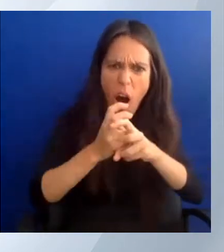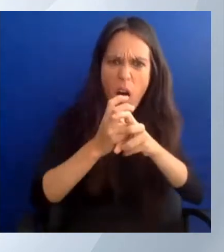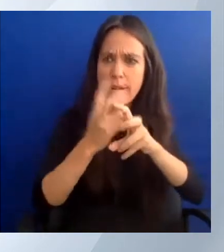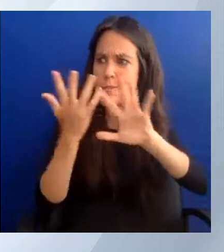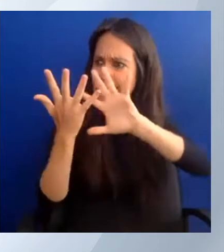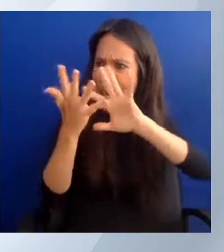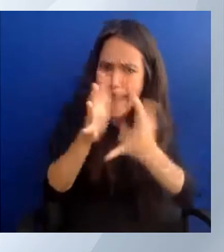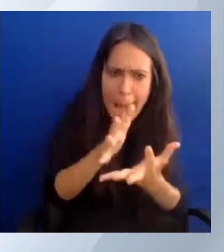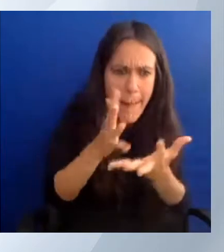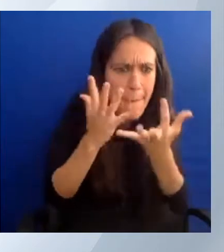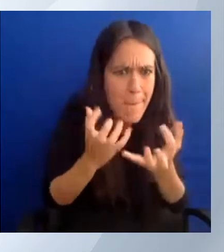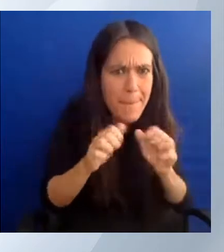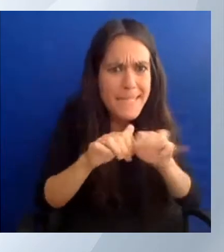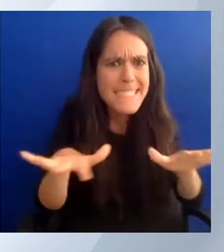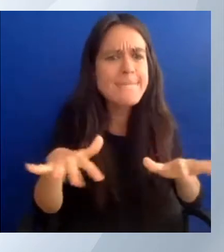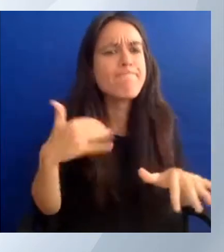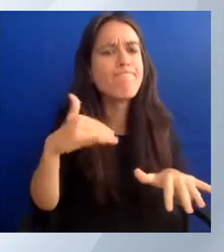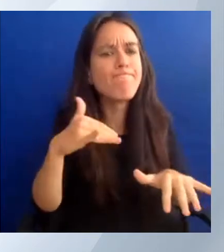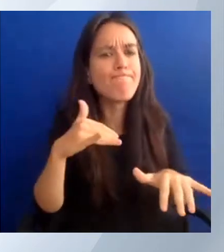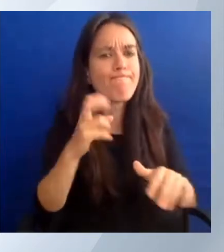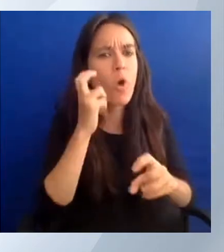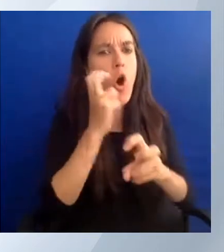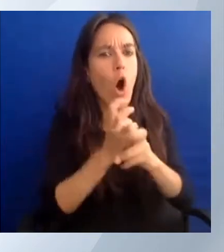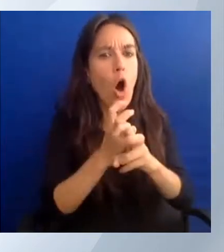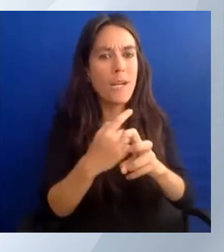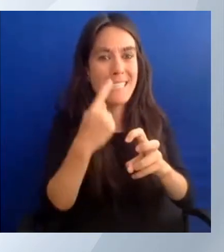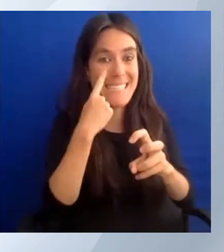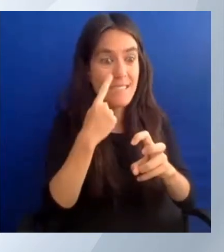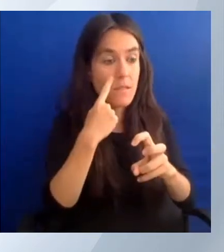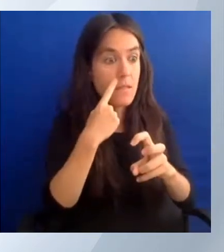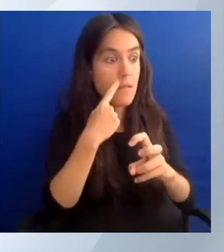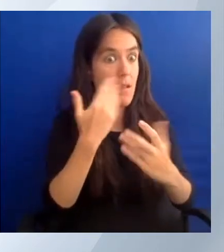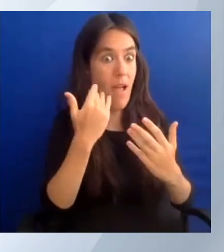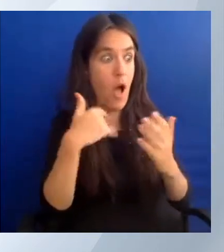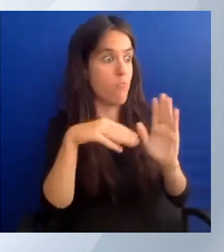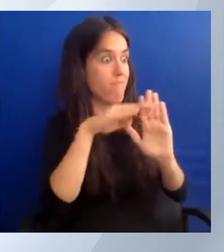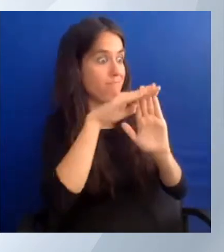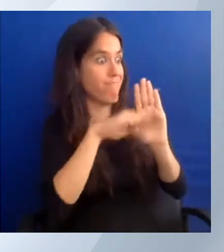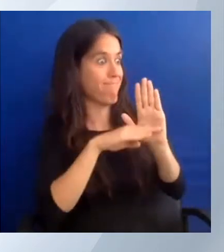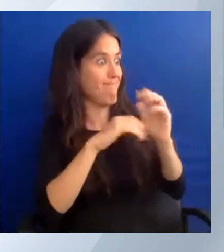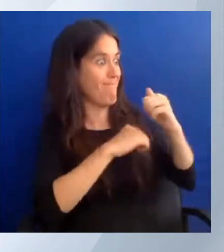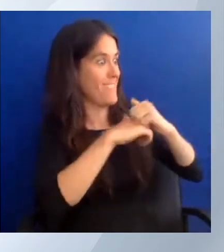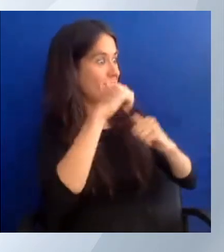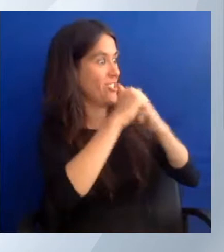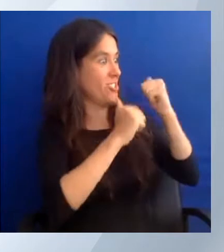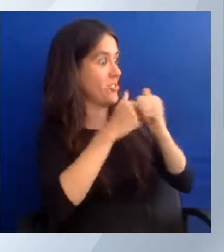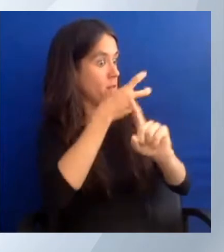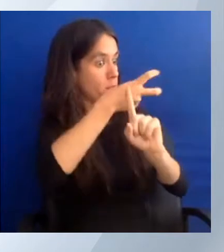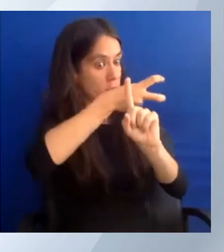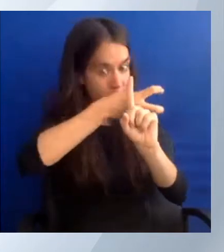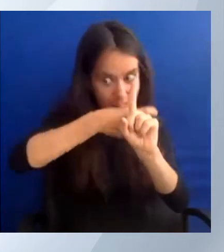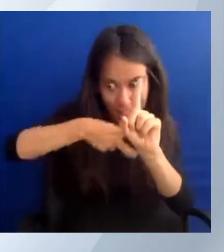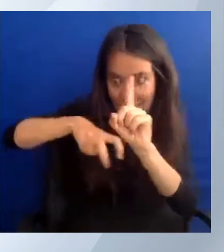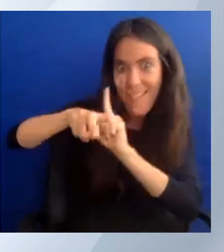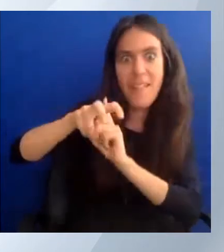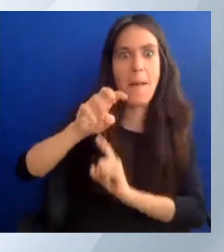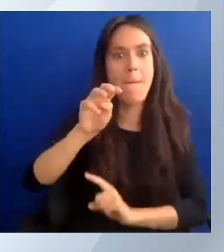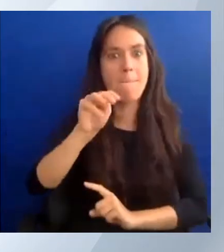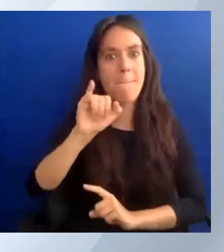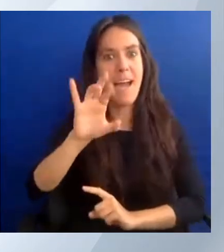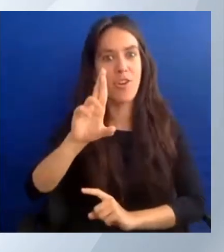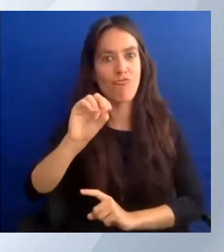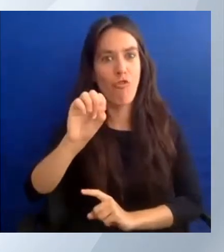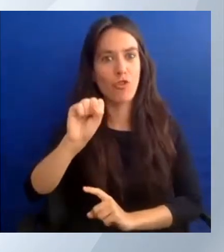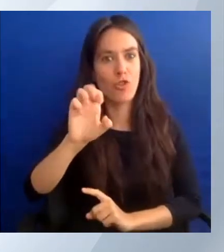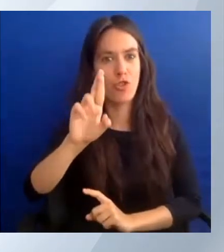very hard to incrementally migrate from existing layered architecture to the microservices architecture. You need to know about